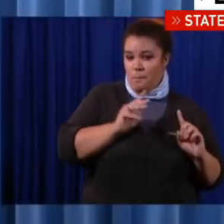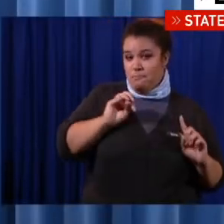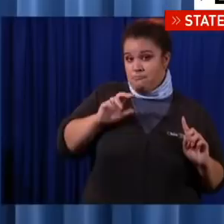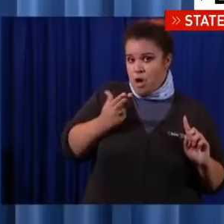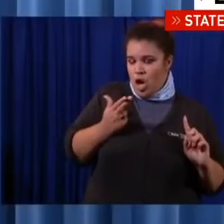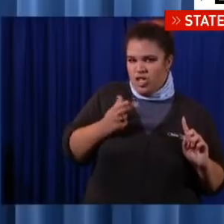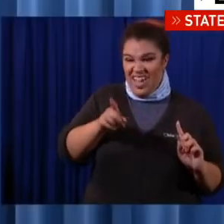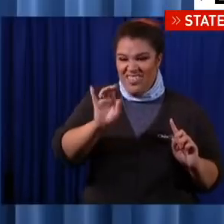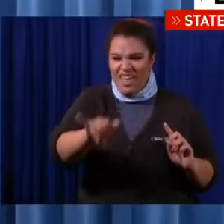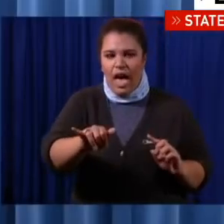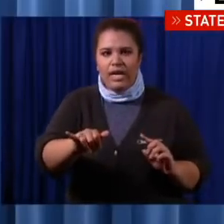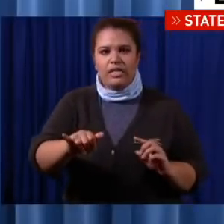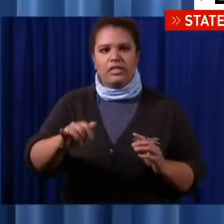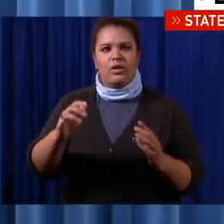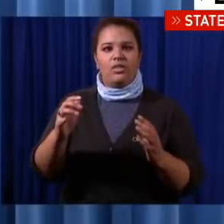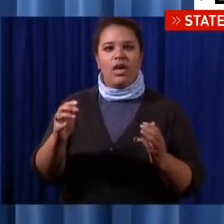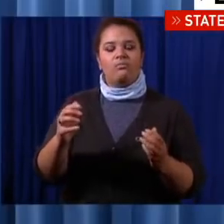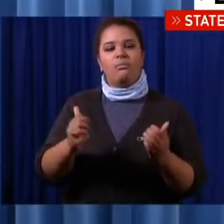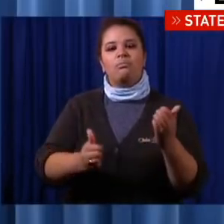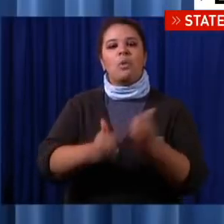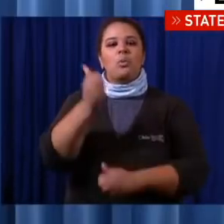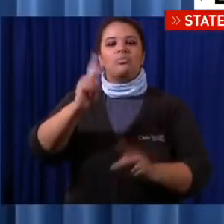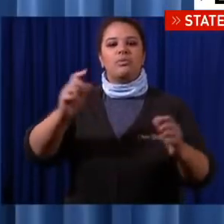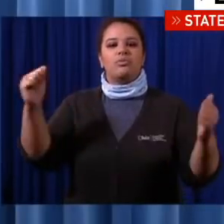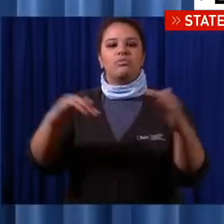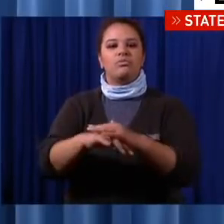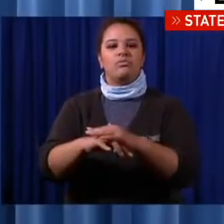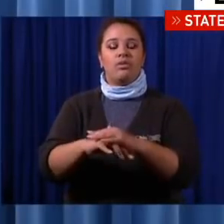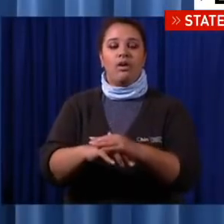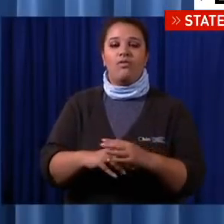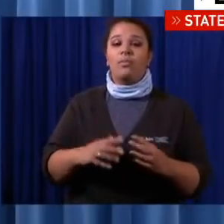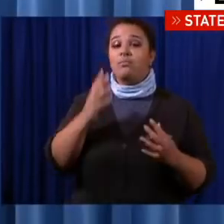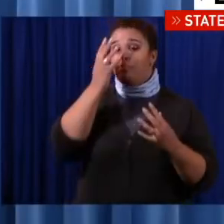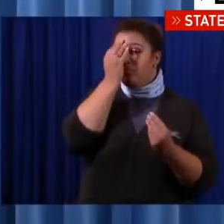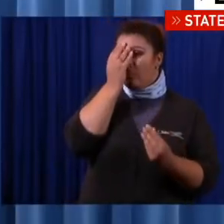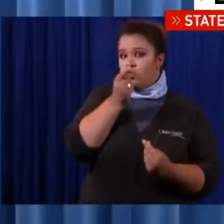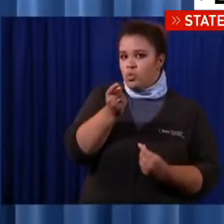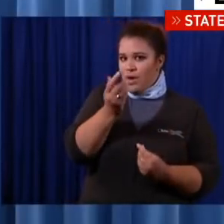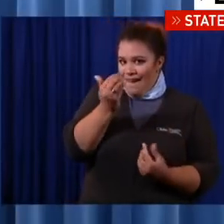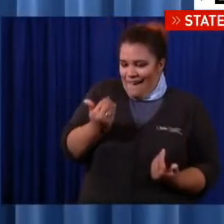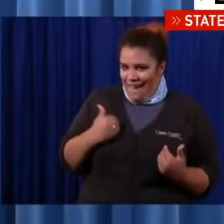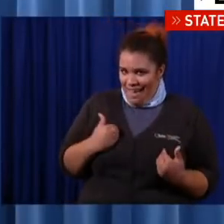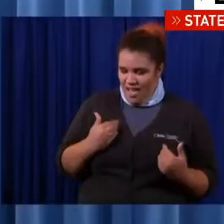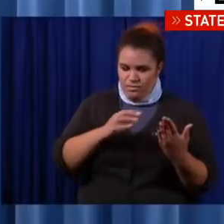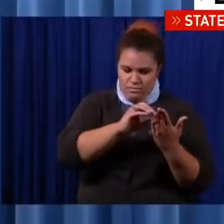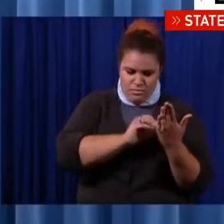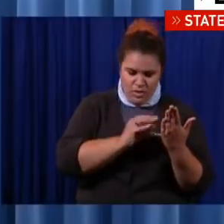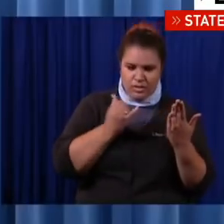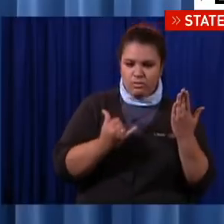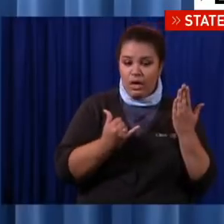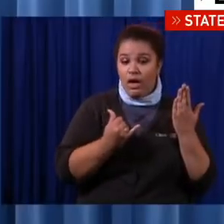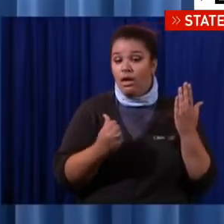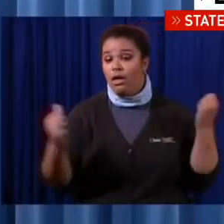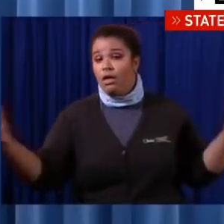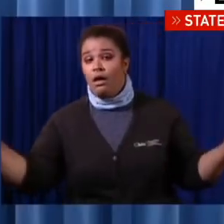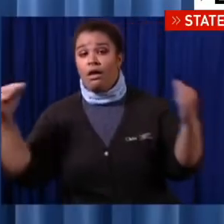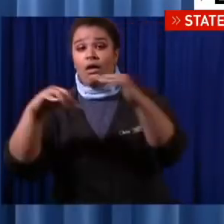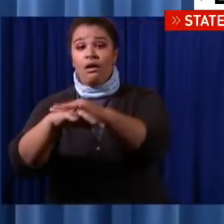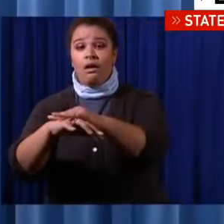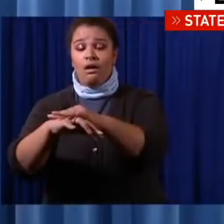From what you know today, how reasonable is it? How safe would it be 7 weeks from today for crowds of that magnitude